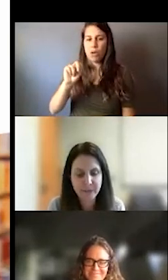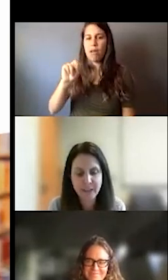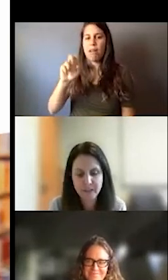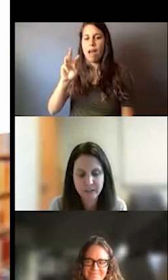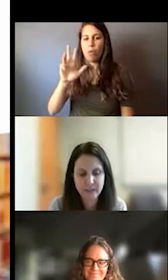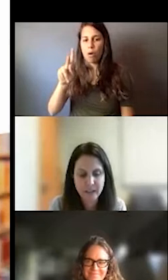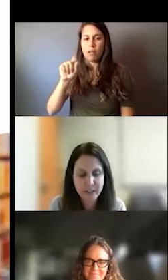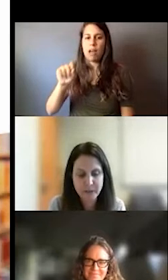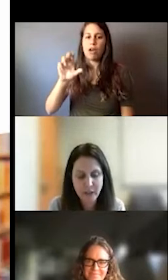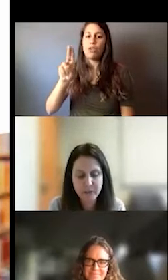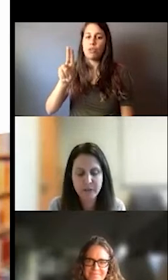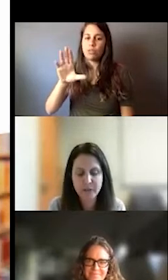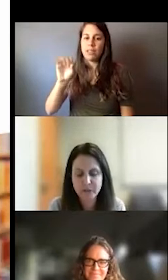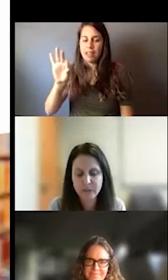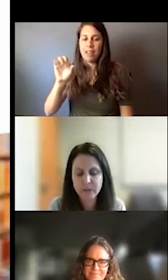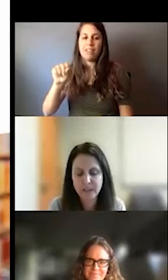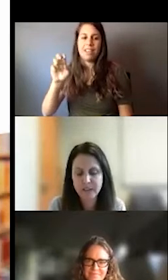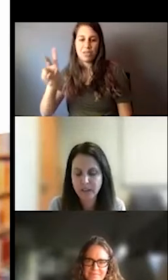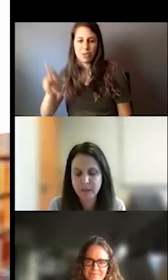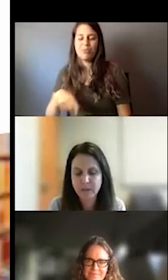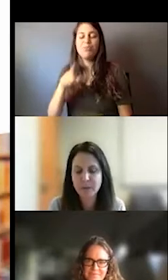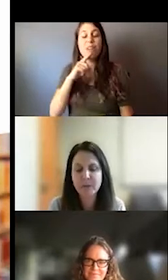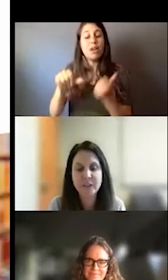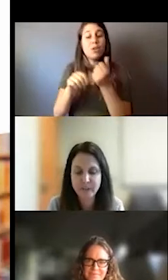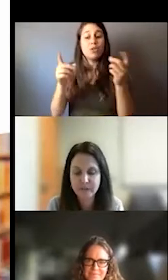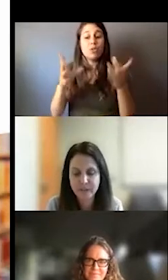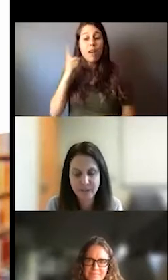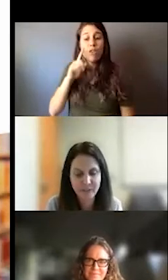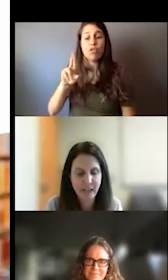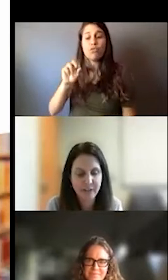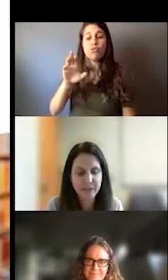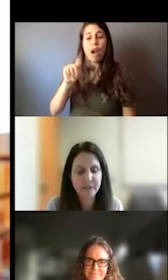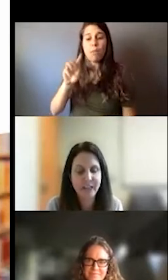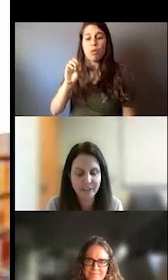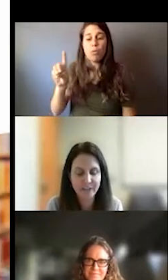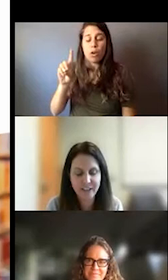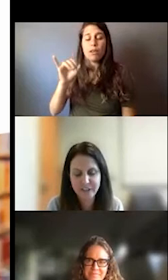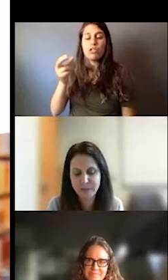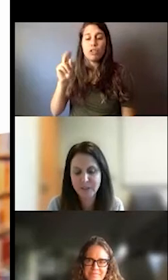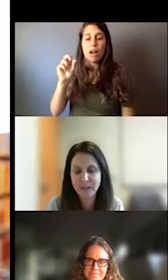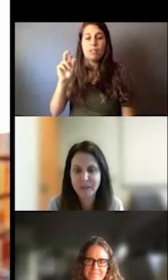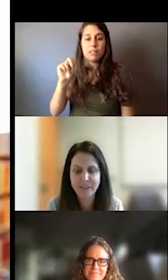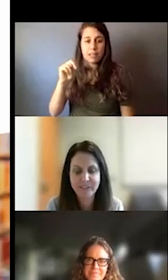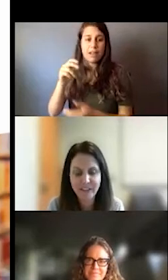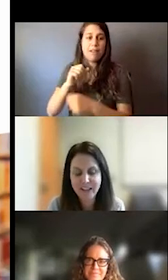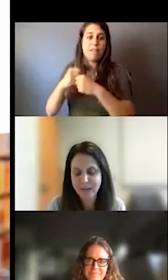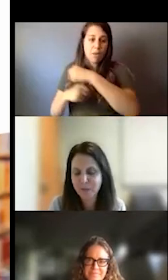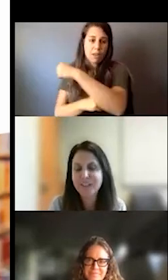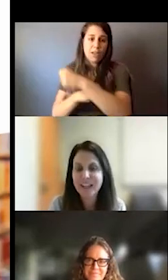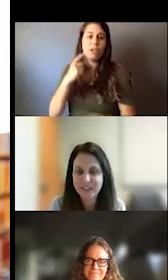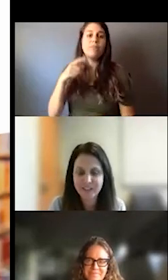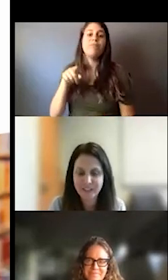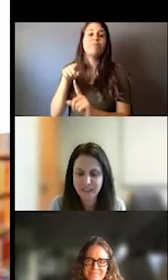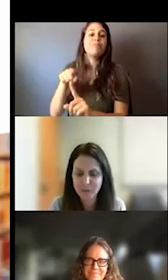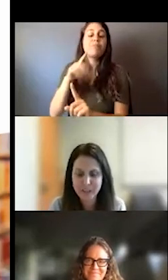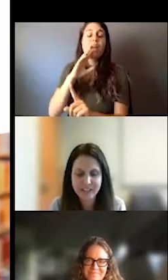sirennetwork.ucsf.edu. Dr. Gottlieb is also an associate director of the Robert Wood Johnson Foundation Evidence for Action National Program Office. I'm thrilled to